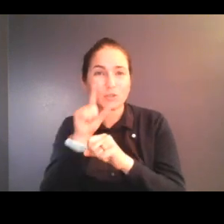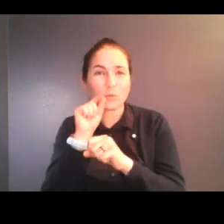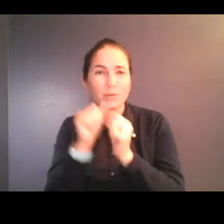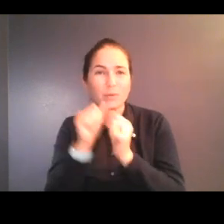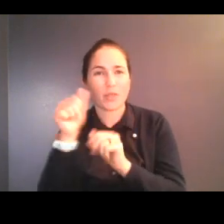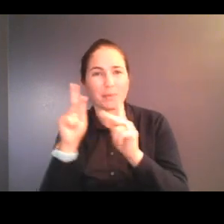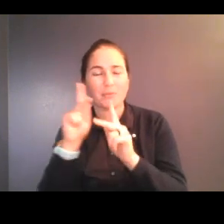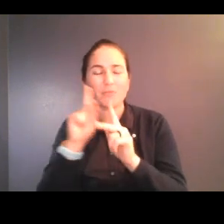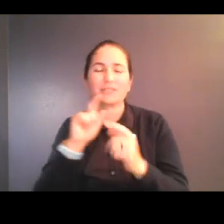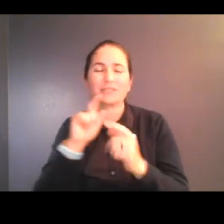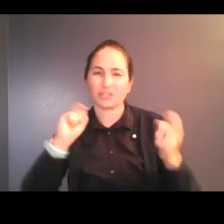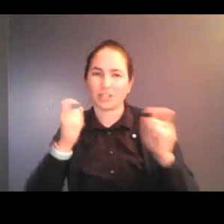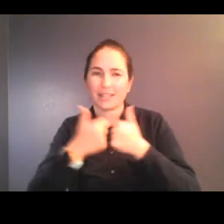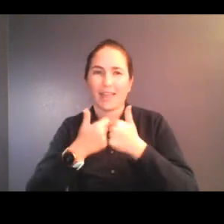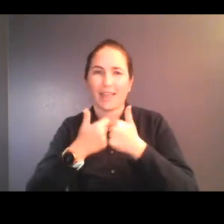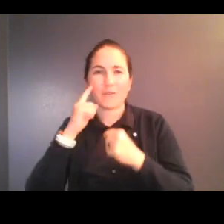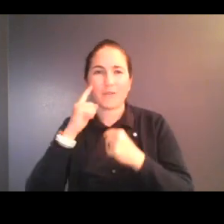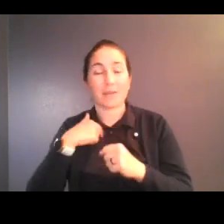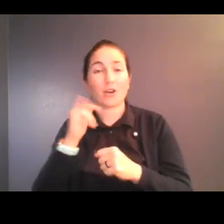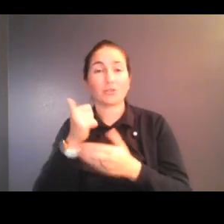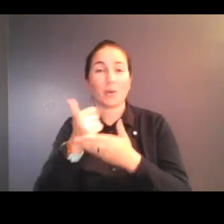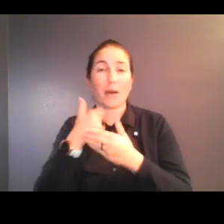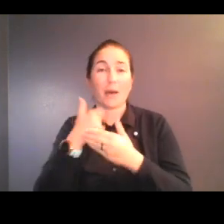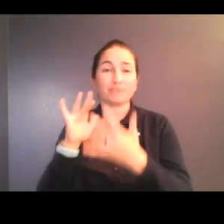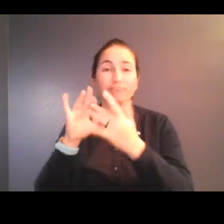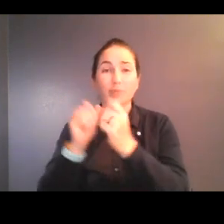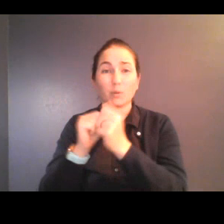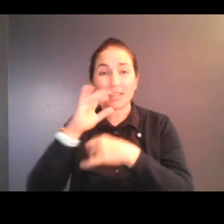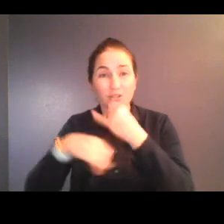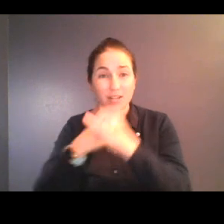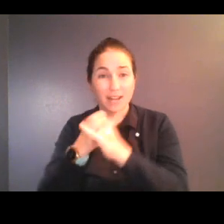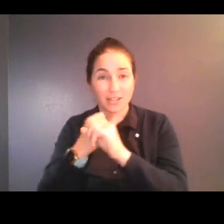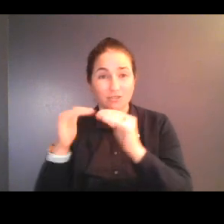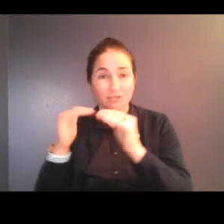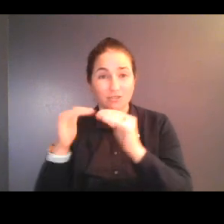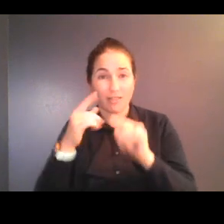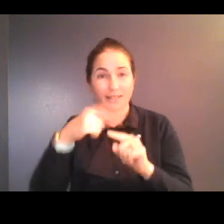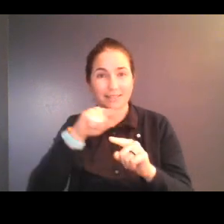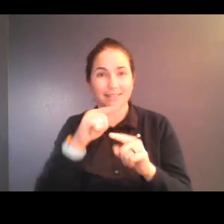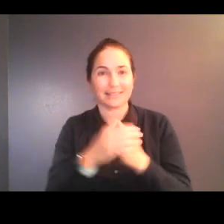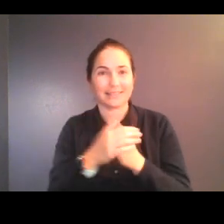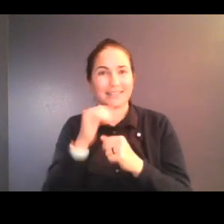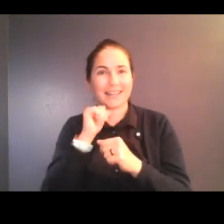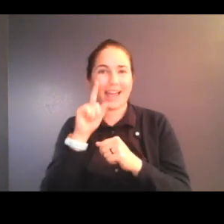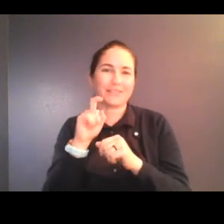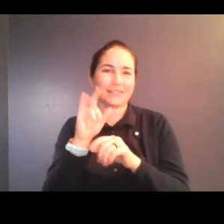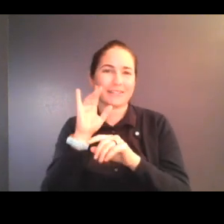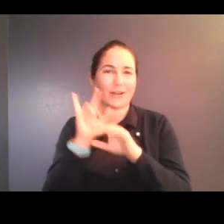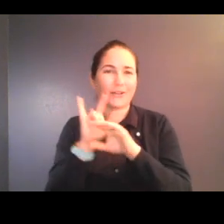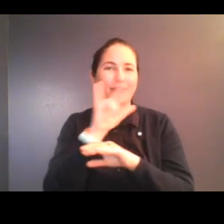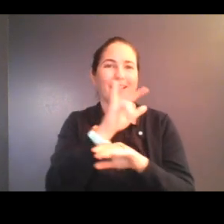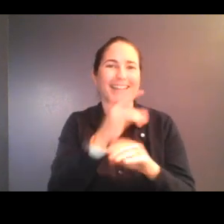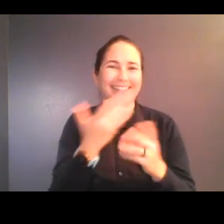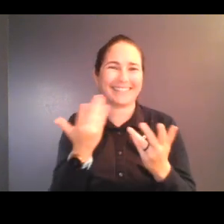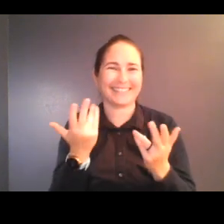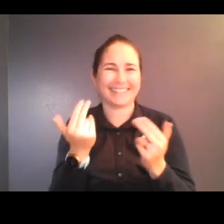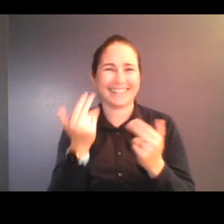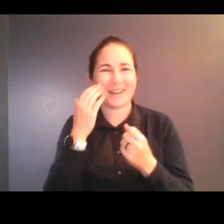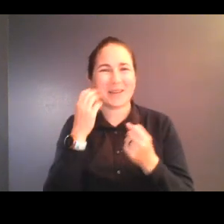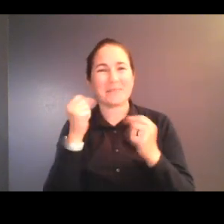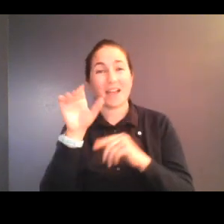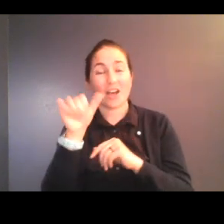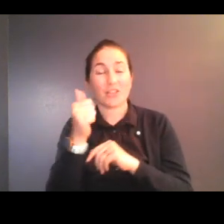say, it also keeps me in touch with my international colleagues without having to emoji fly. So many of their tweets